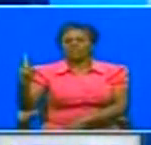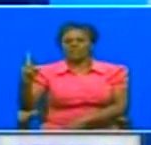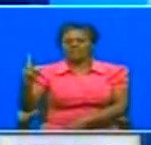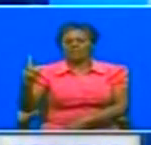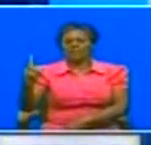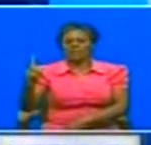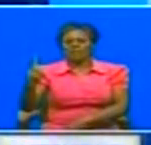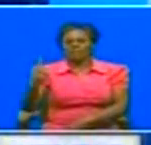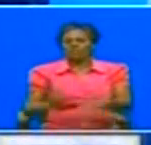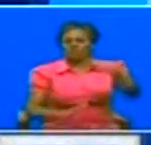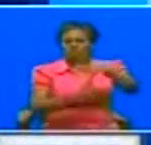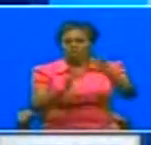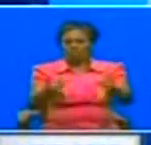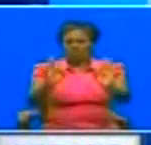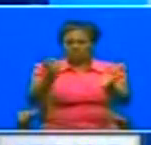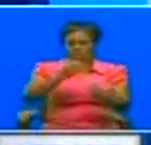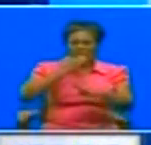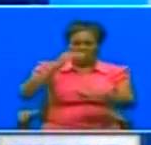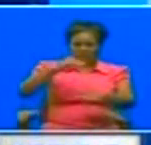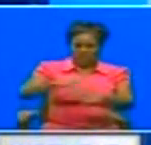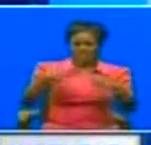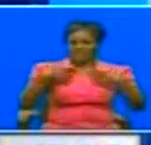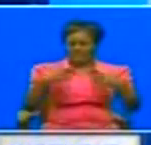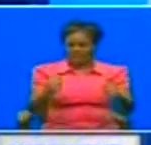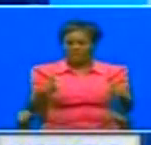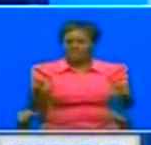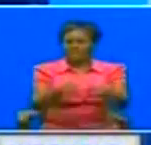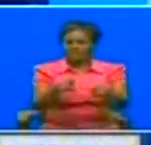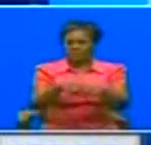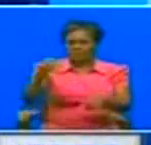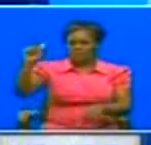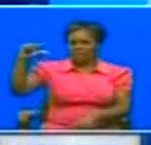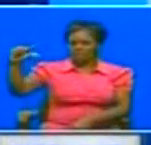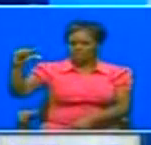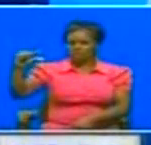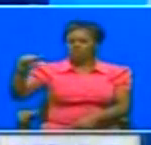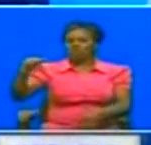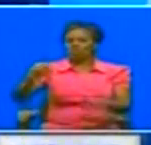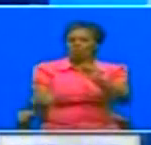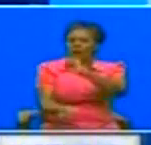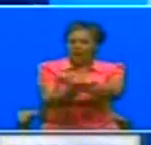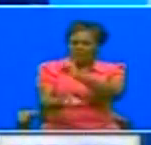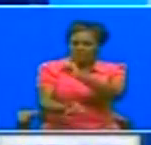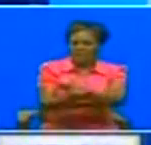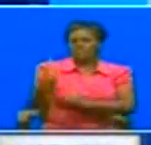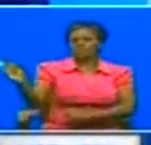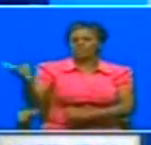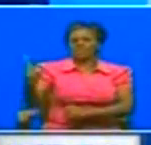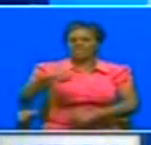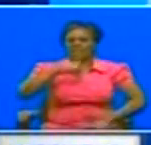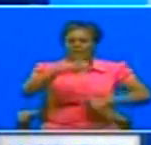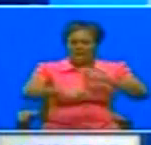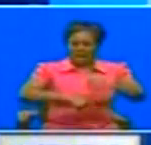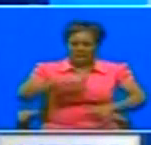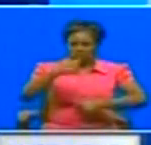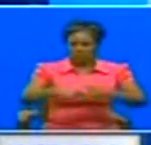of public service, has written a letter to the CS of Health and the Attorney General to give direction to the president on the action